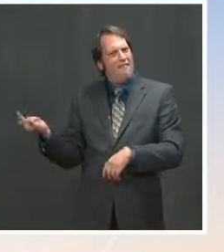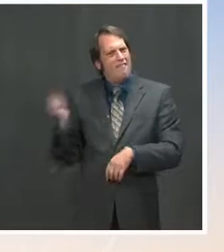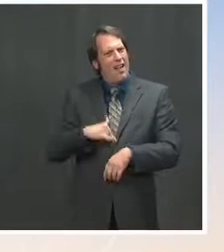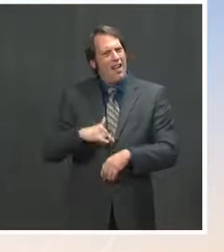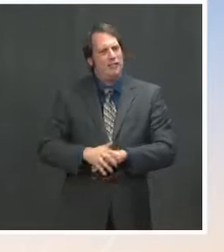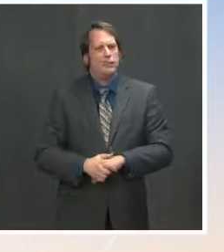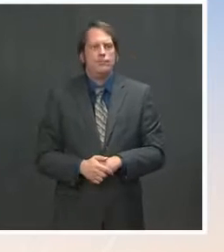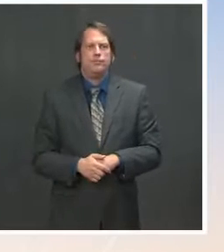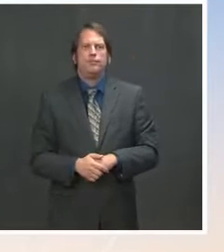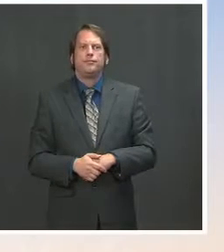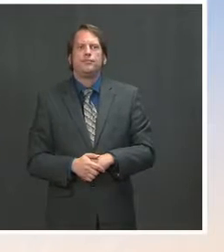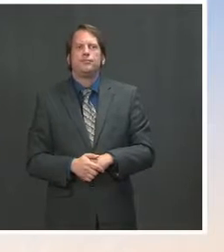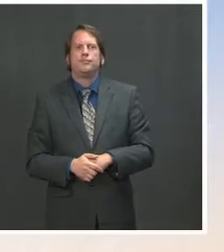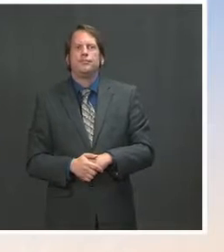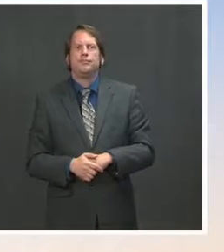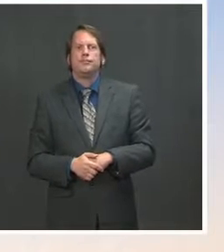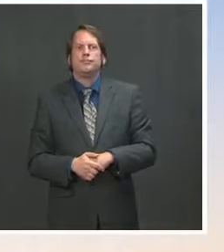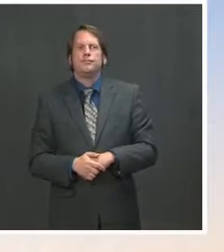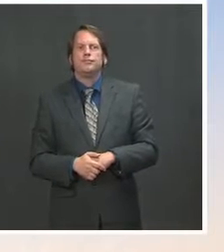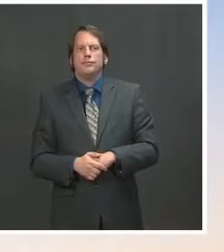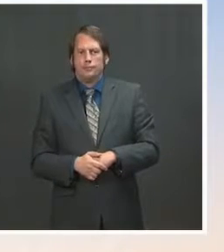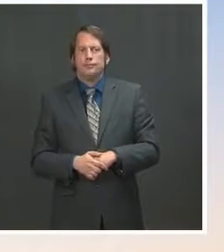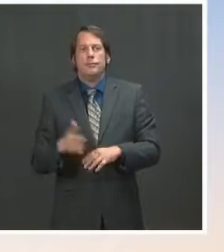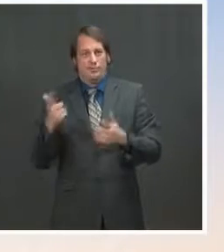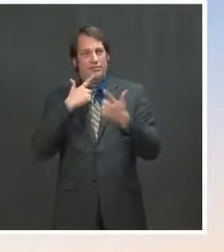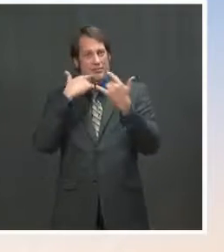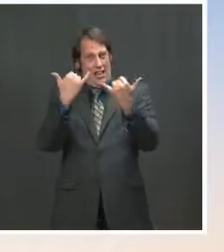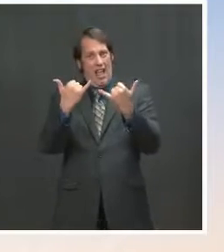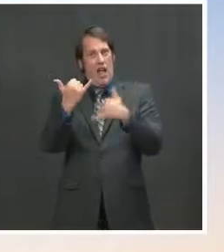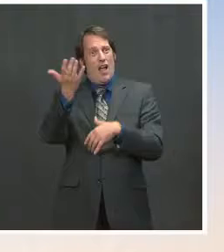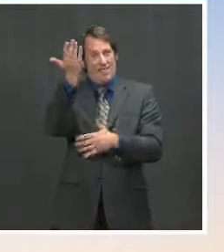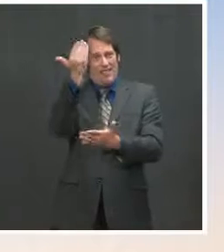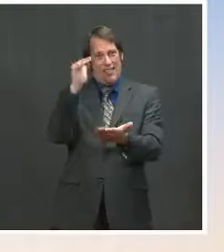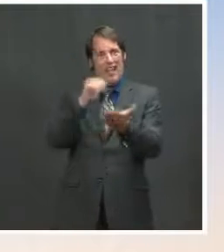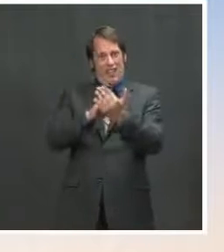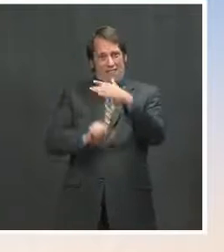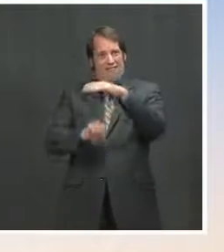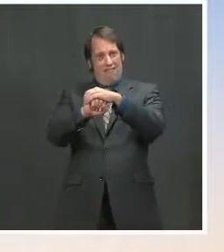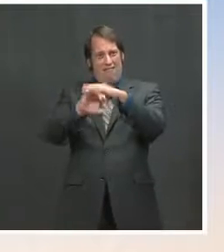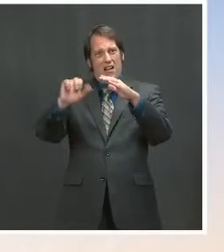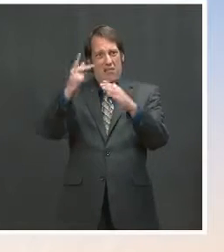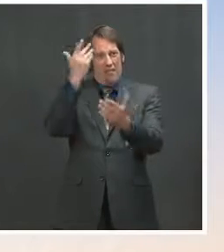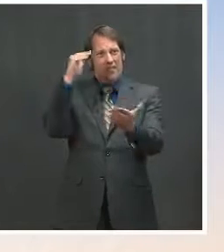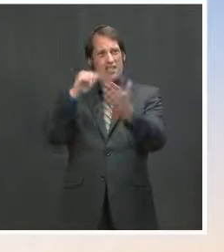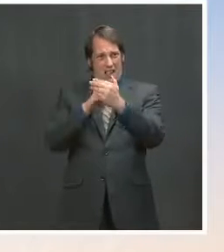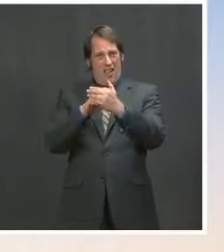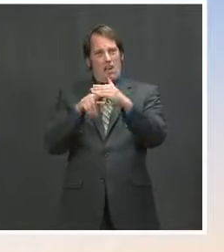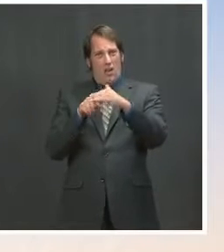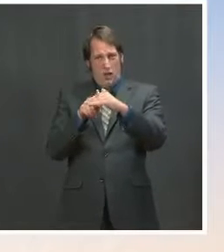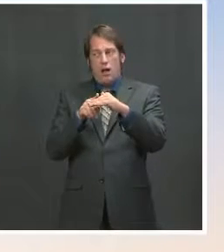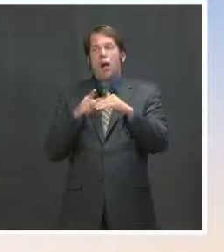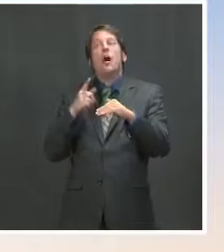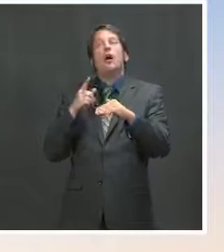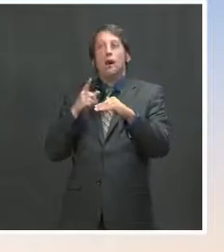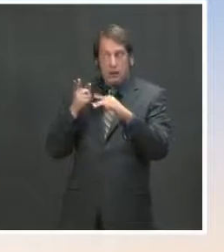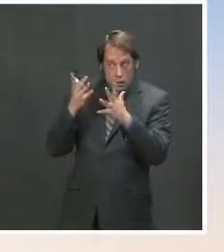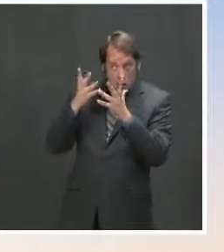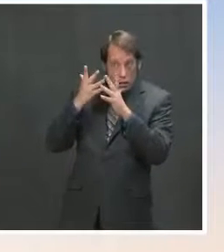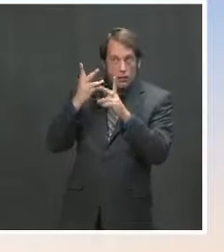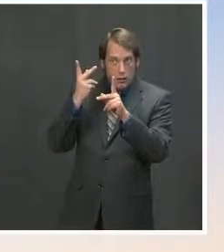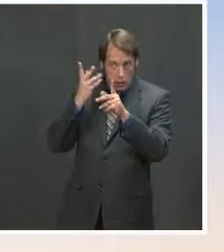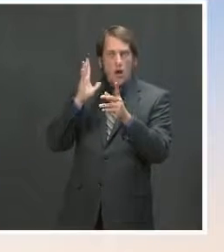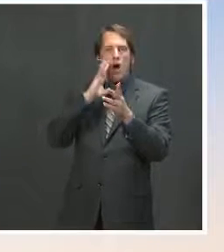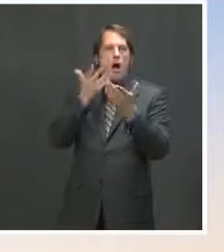is reached, a subsequent presidential determination would be issued to increase admissions as appropriate. And that is